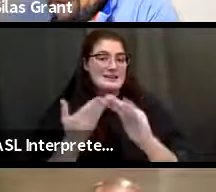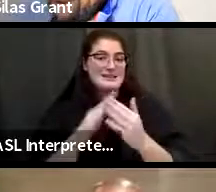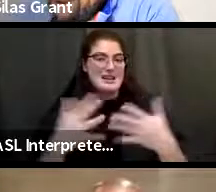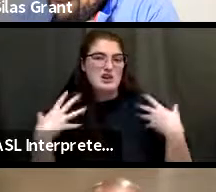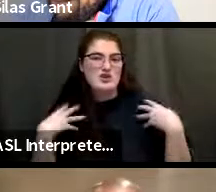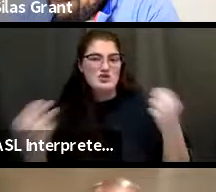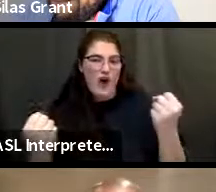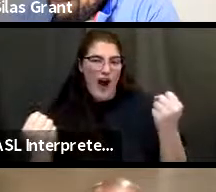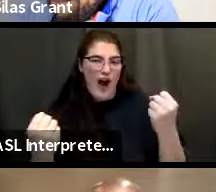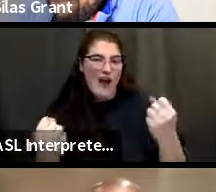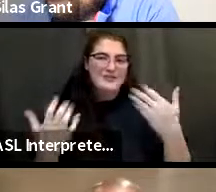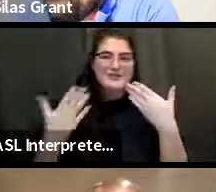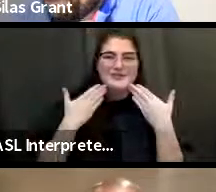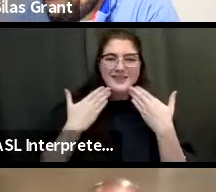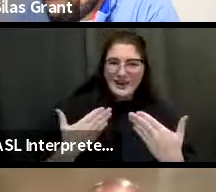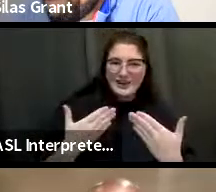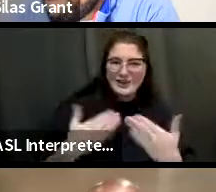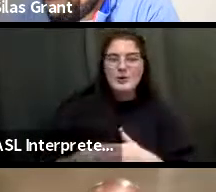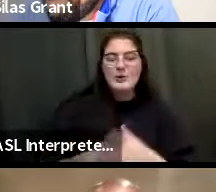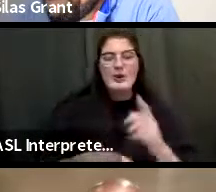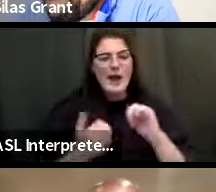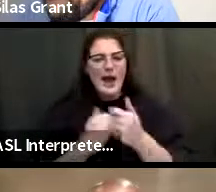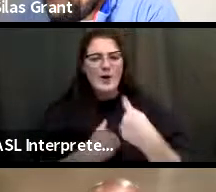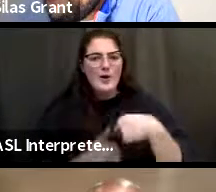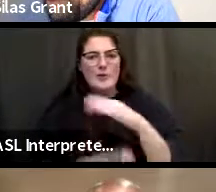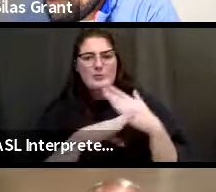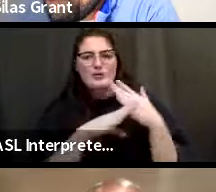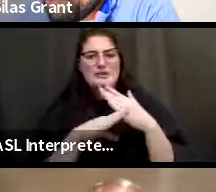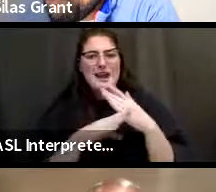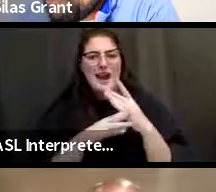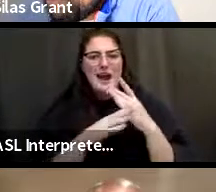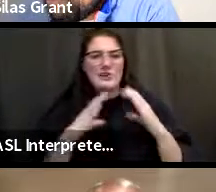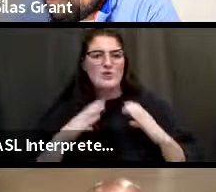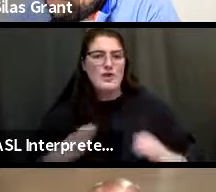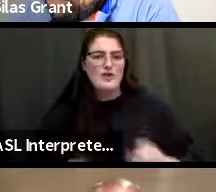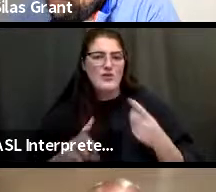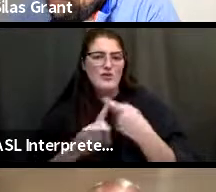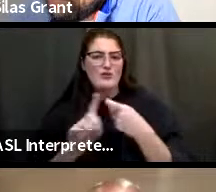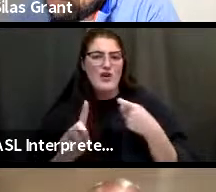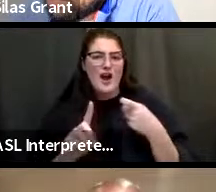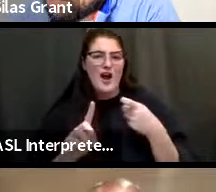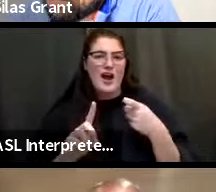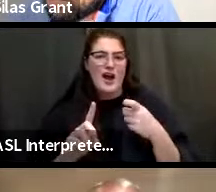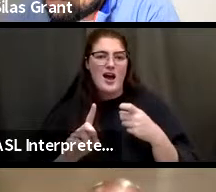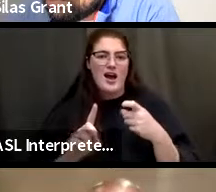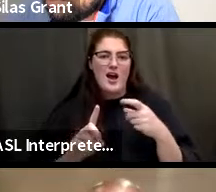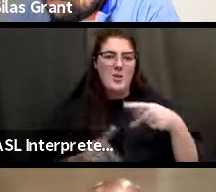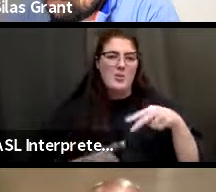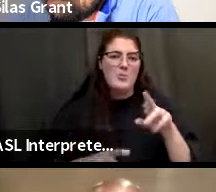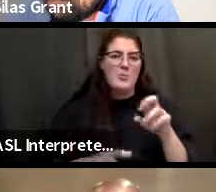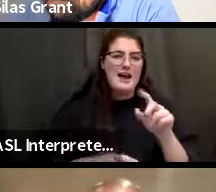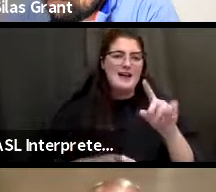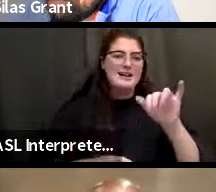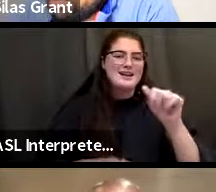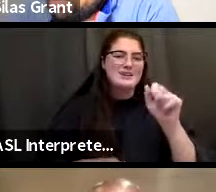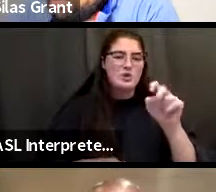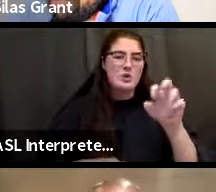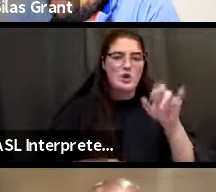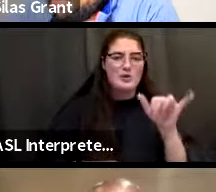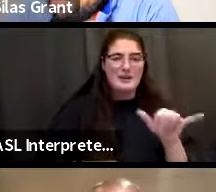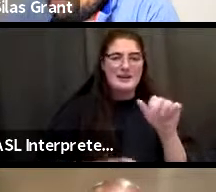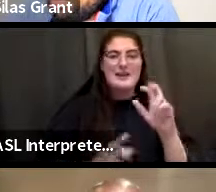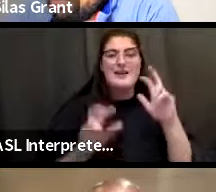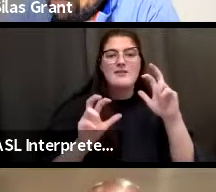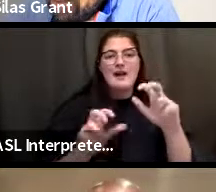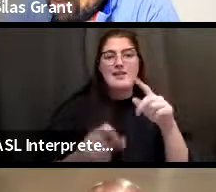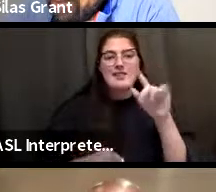you. How do we protect residents from predatory investors that submit permits for